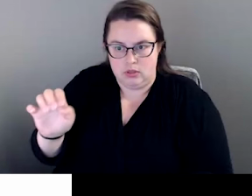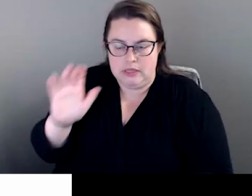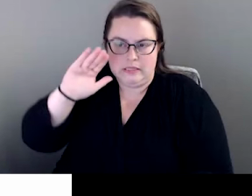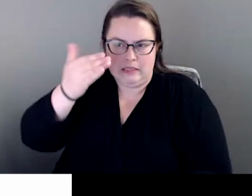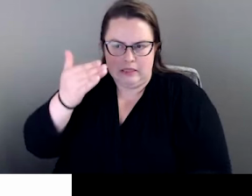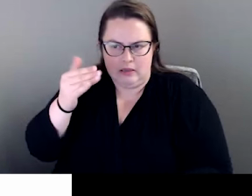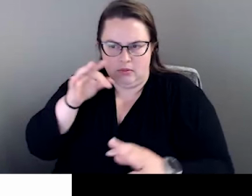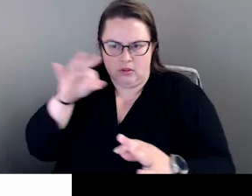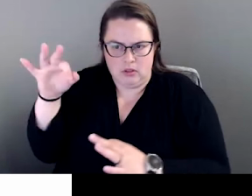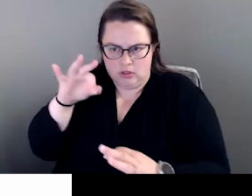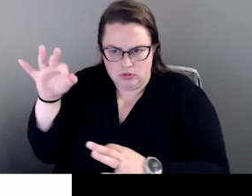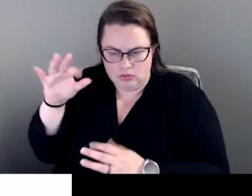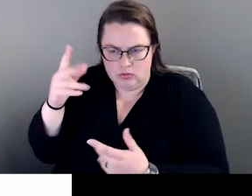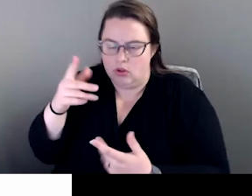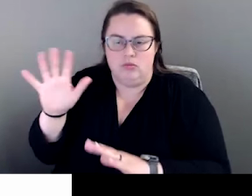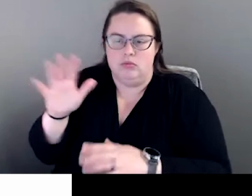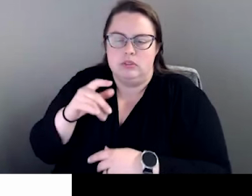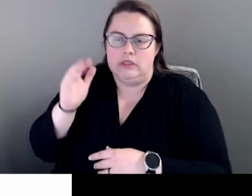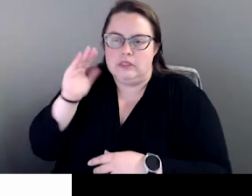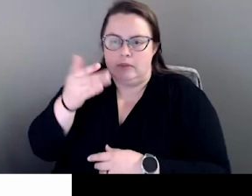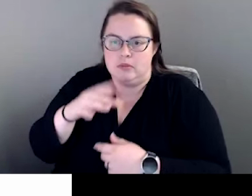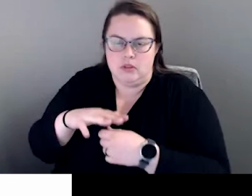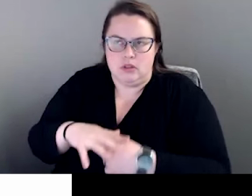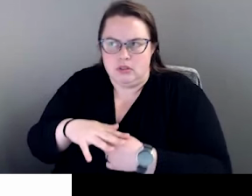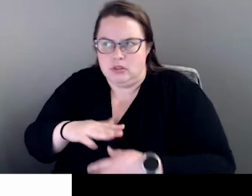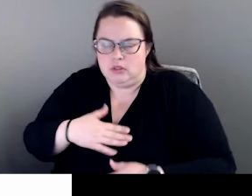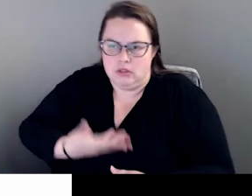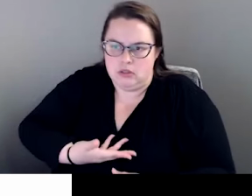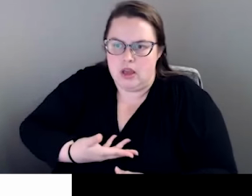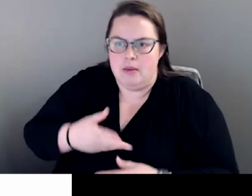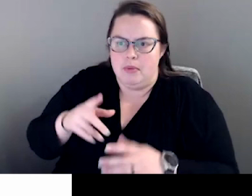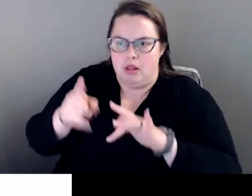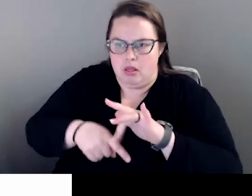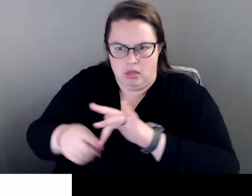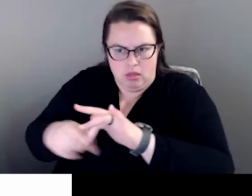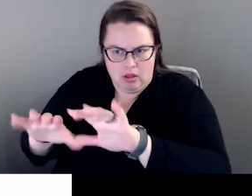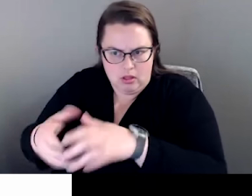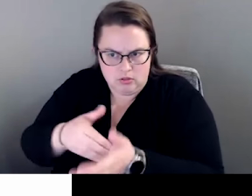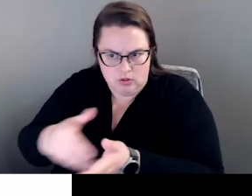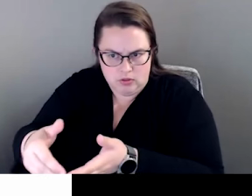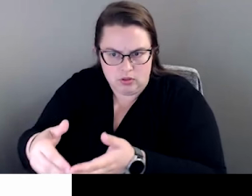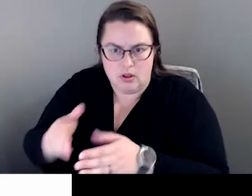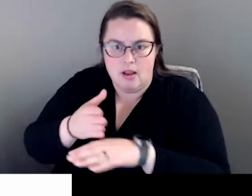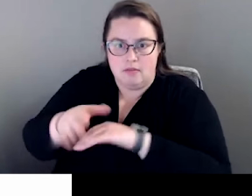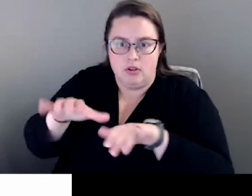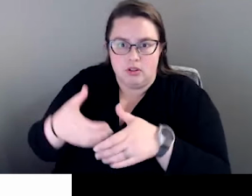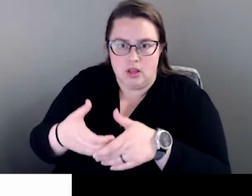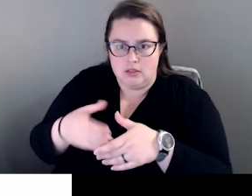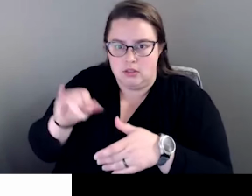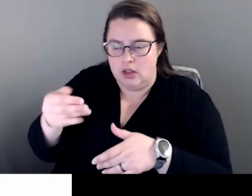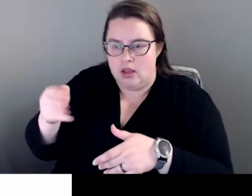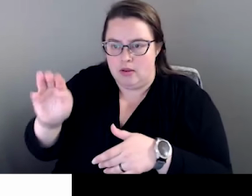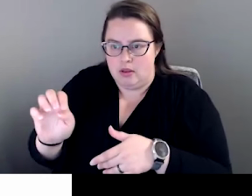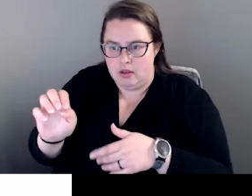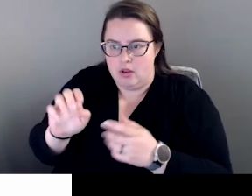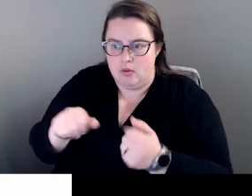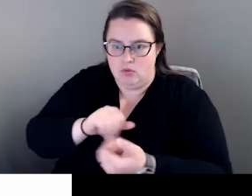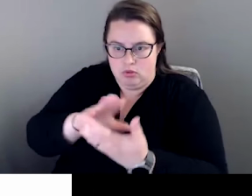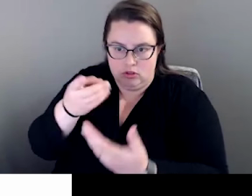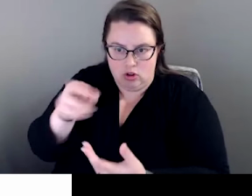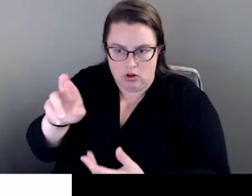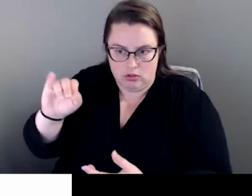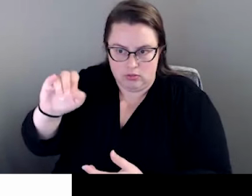seems distressed and has been absent from class frequently. After class, Jamie approaches Dr. Smith and confides that they